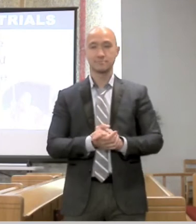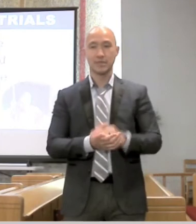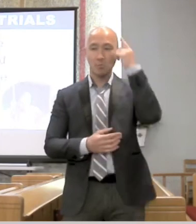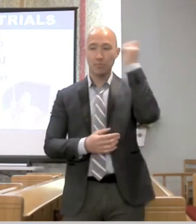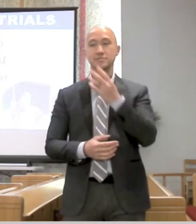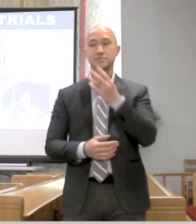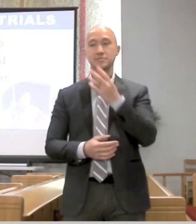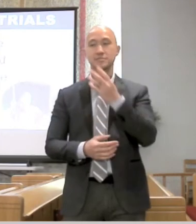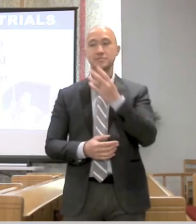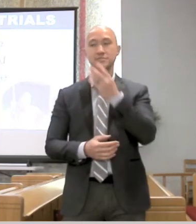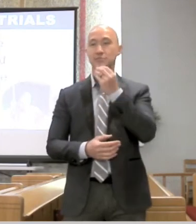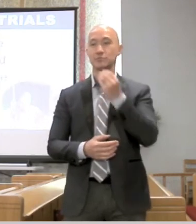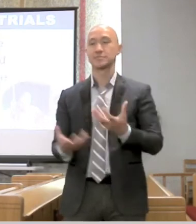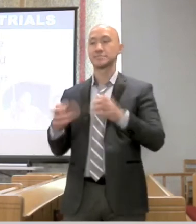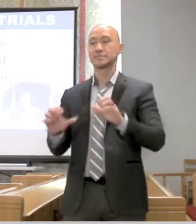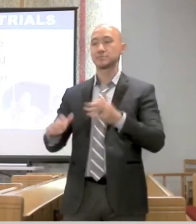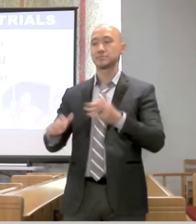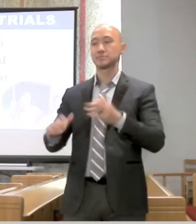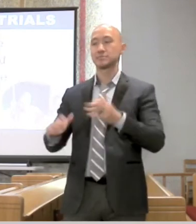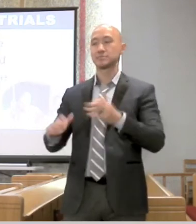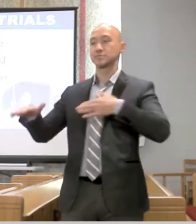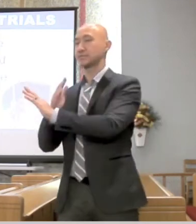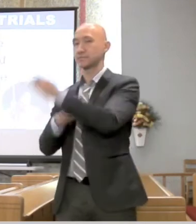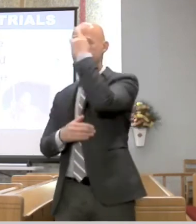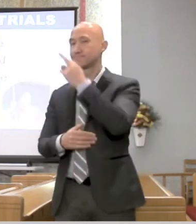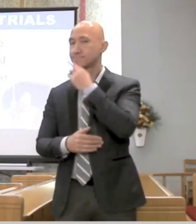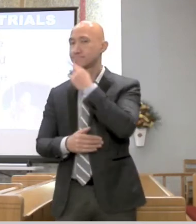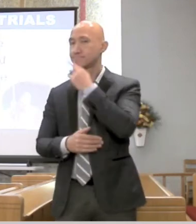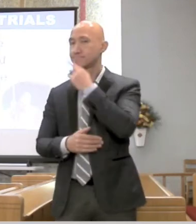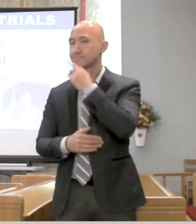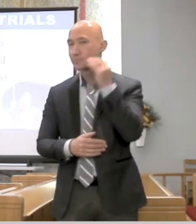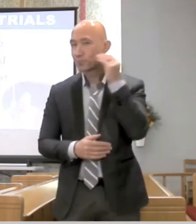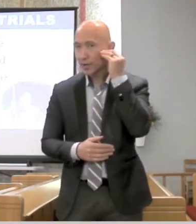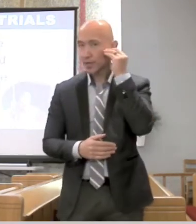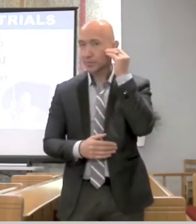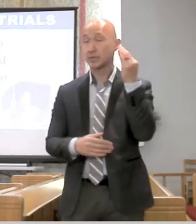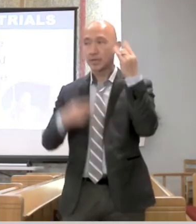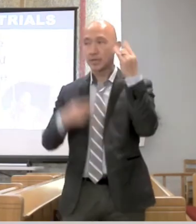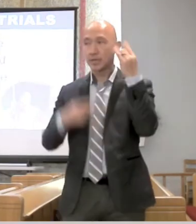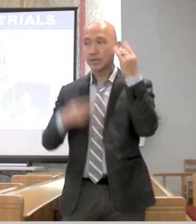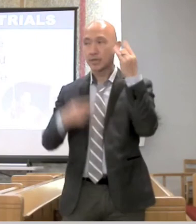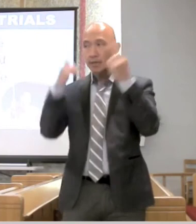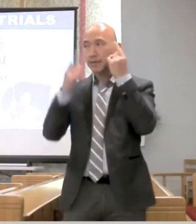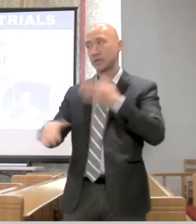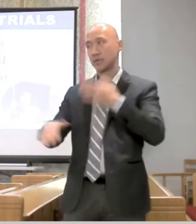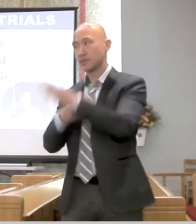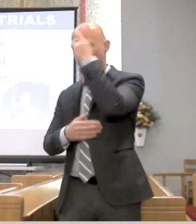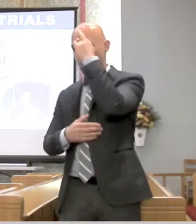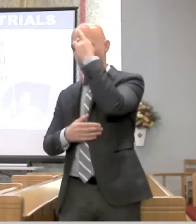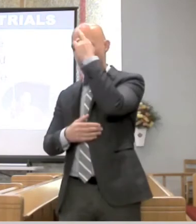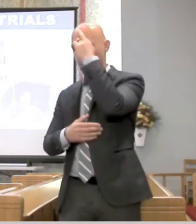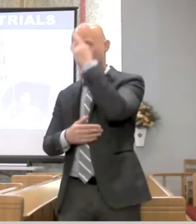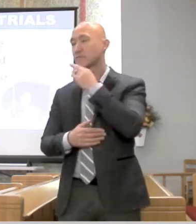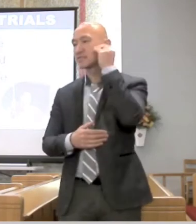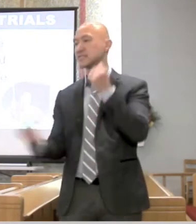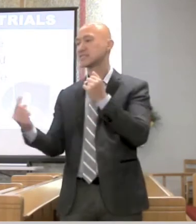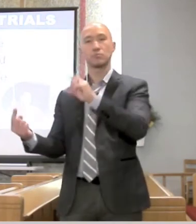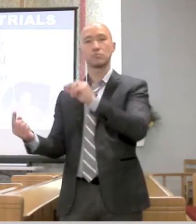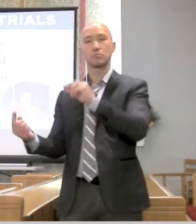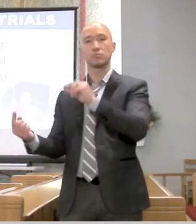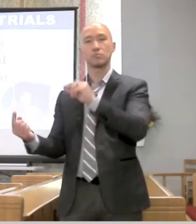was right before the Passover. And since they wanted to celebrate the Passover, they said, oh, we don't want to be defiled by going into a Gentile